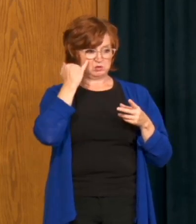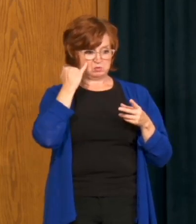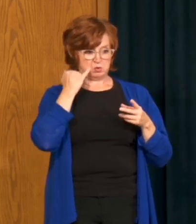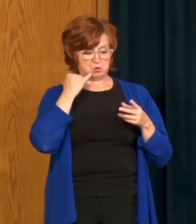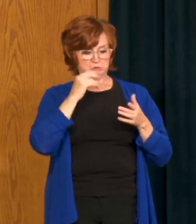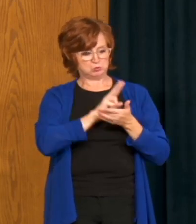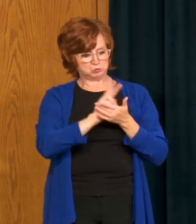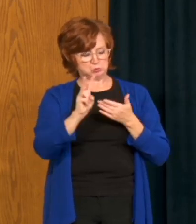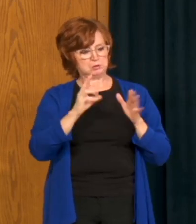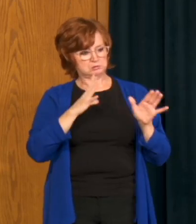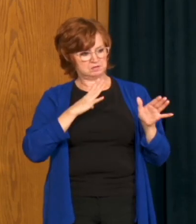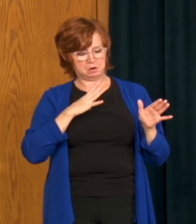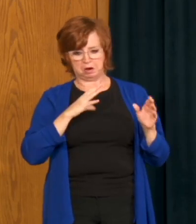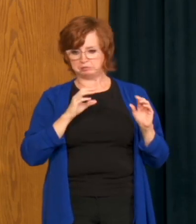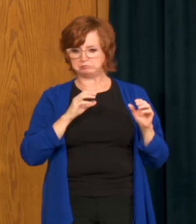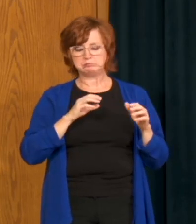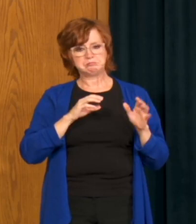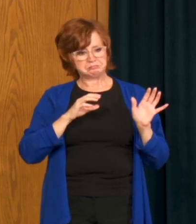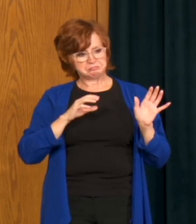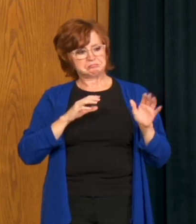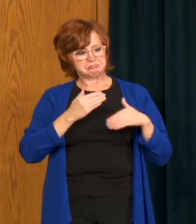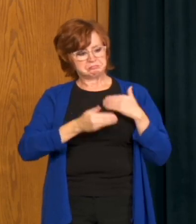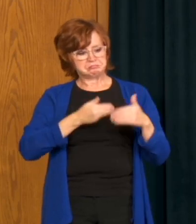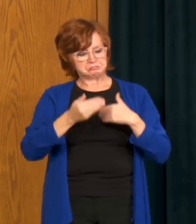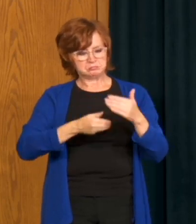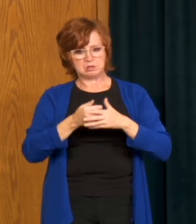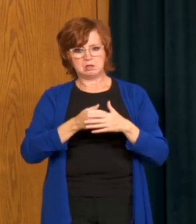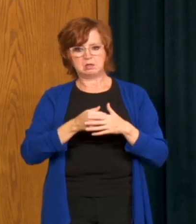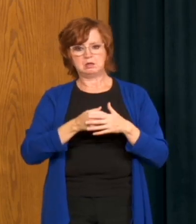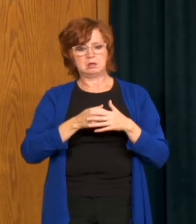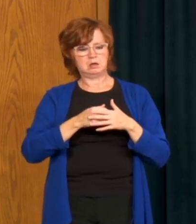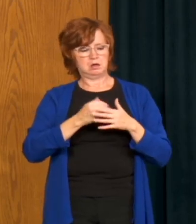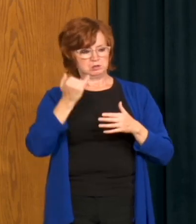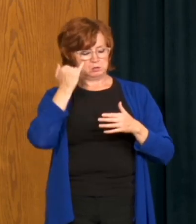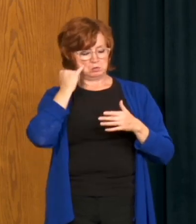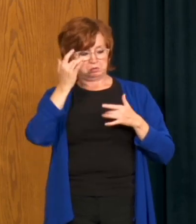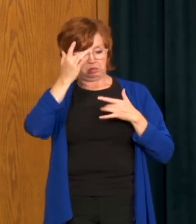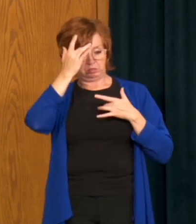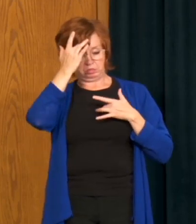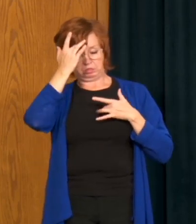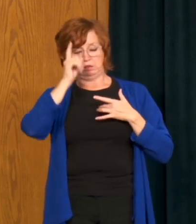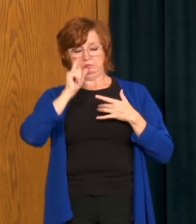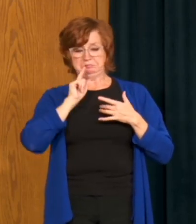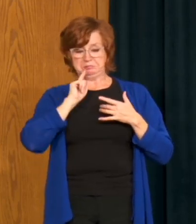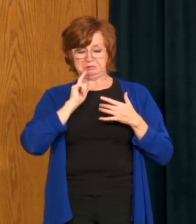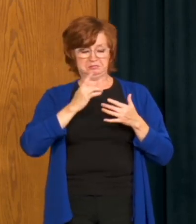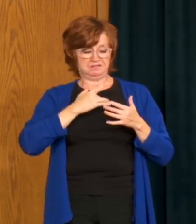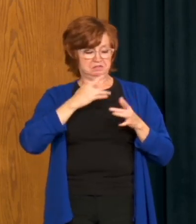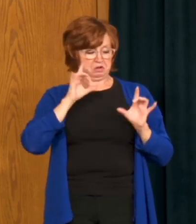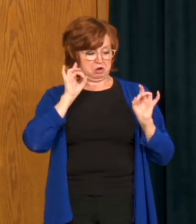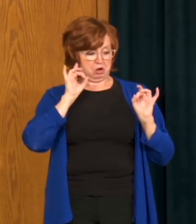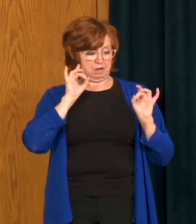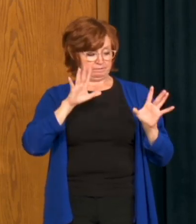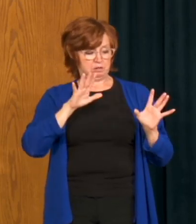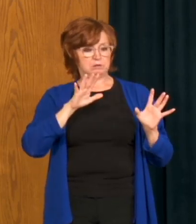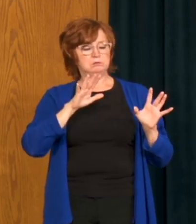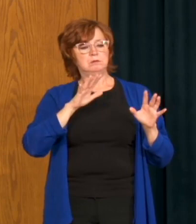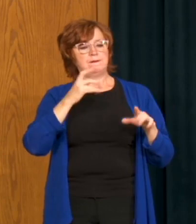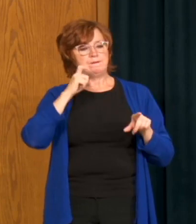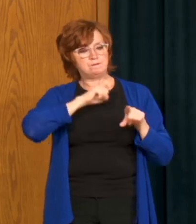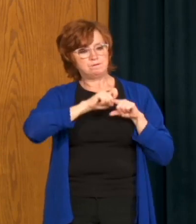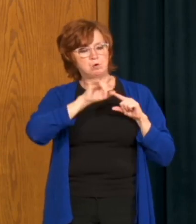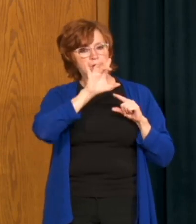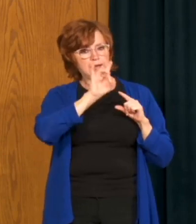good idea to, an 811 health line can give that advice, that it is a good idea to continue to isolate and wait for 2